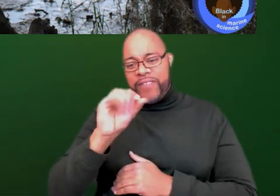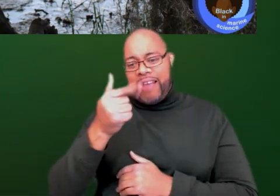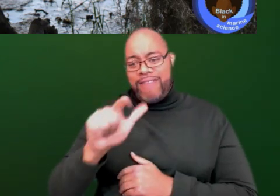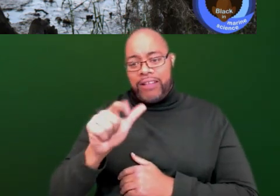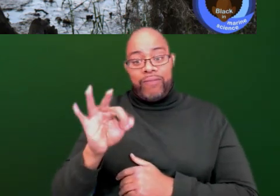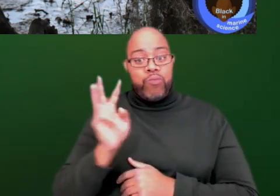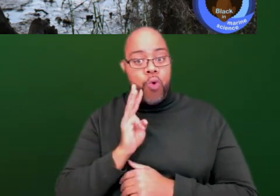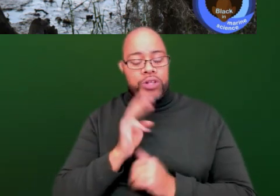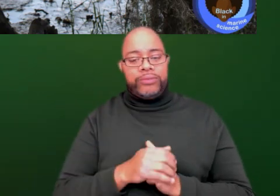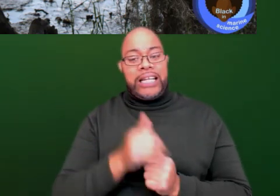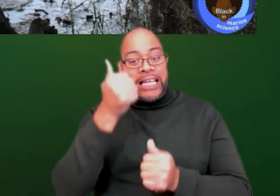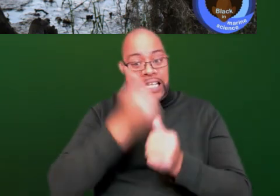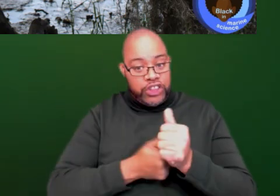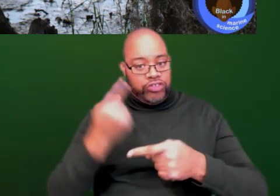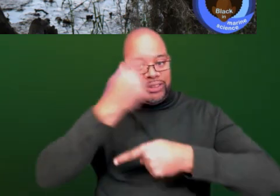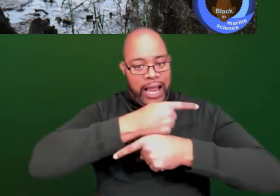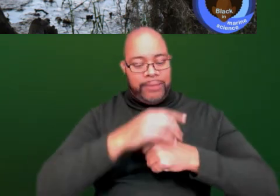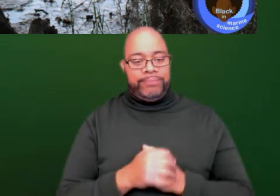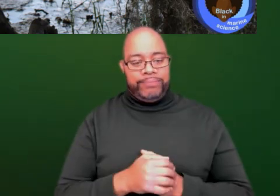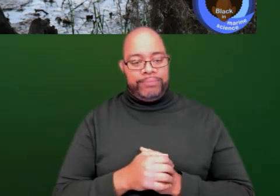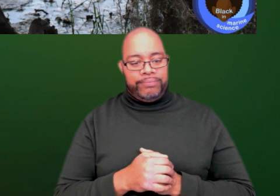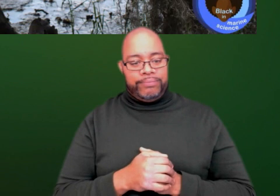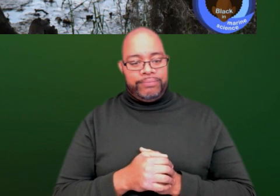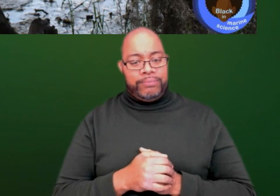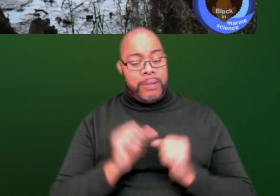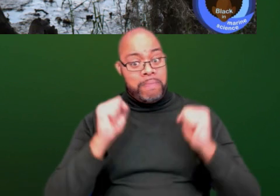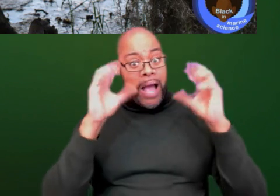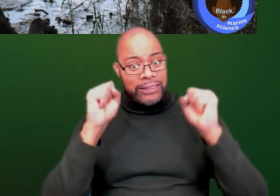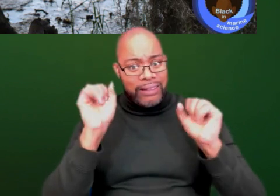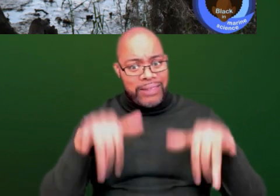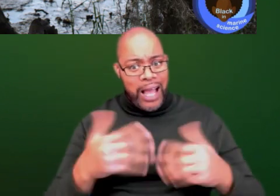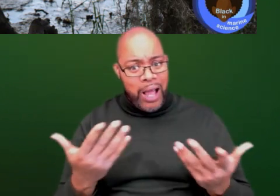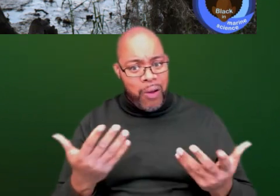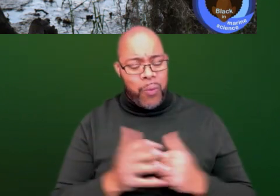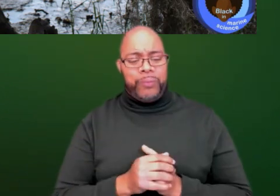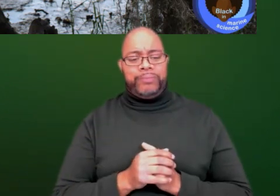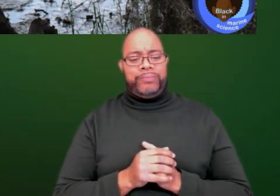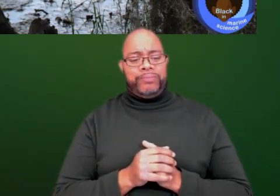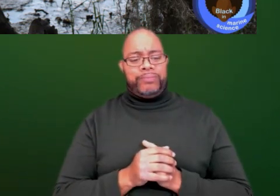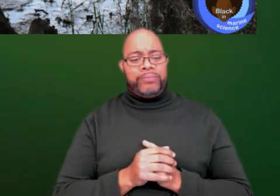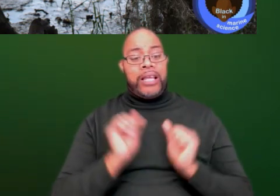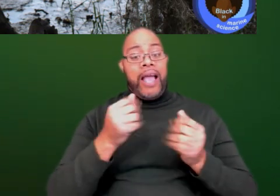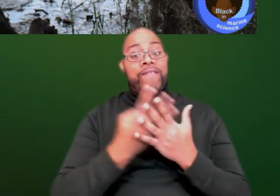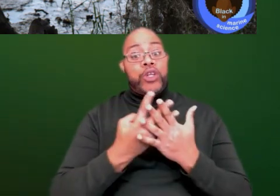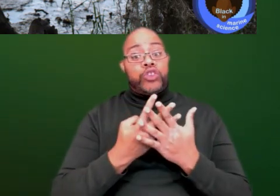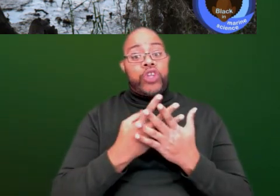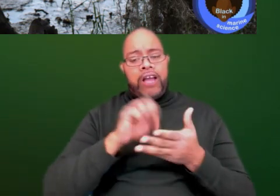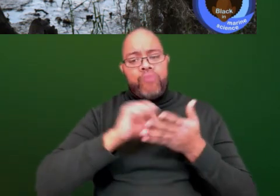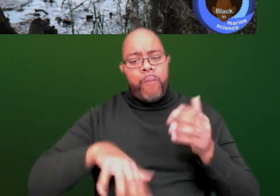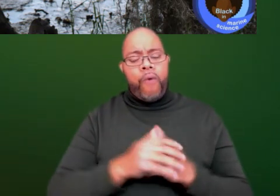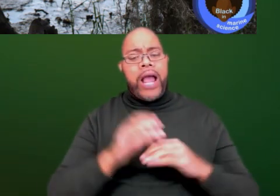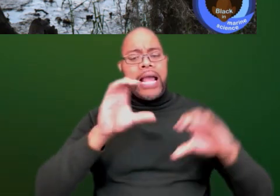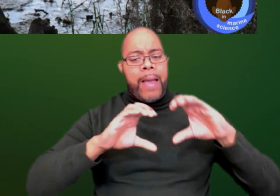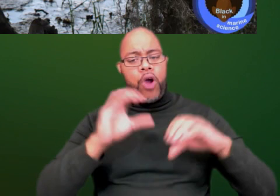gallons of water per day? How amazing is that? They can filter and remove